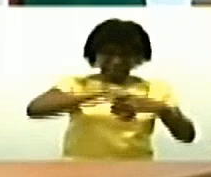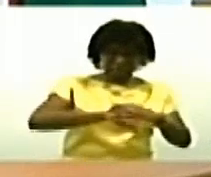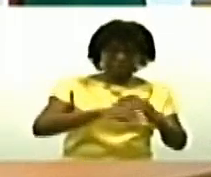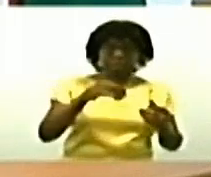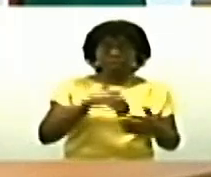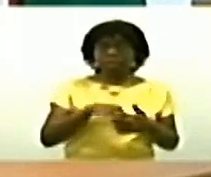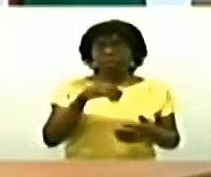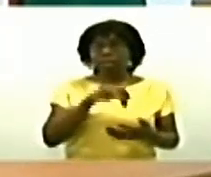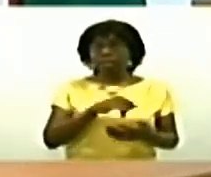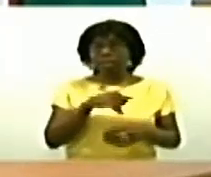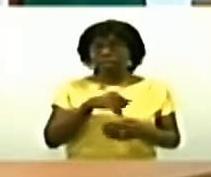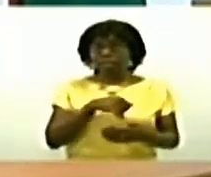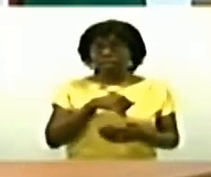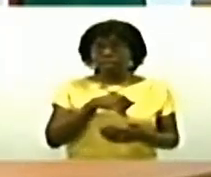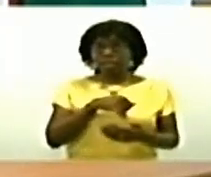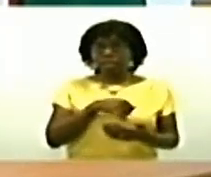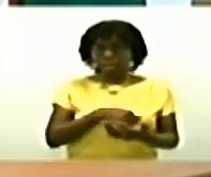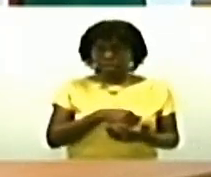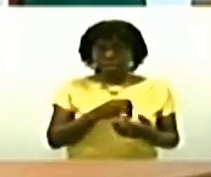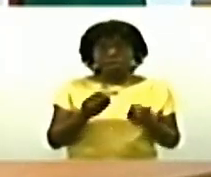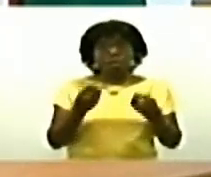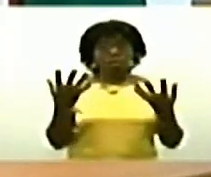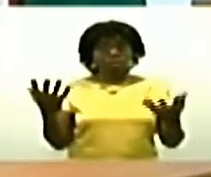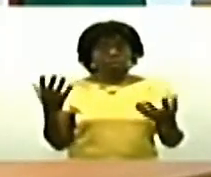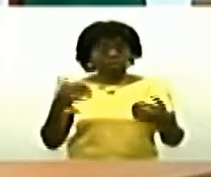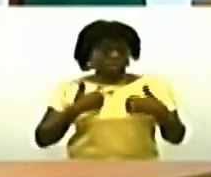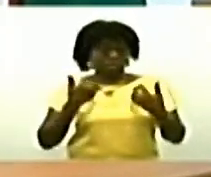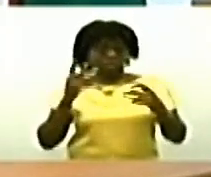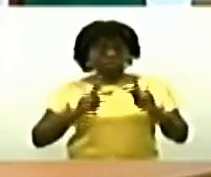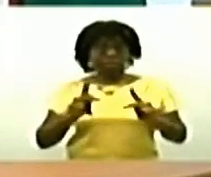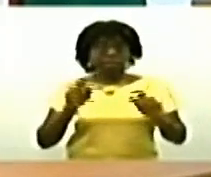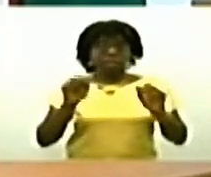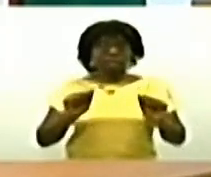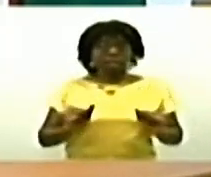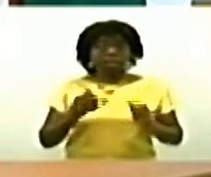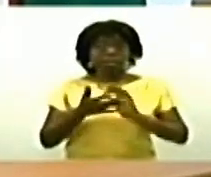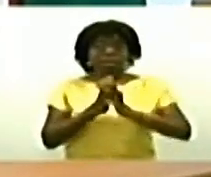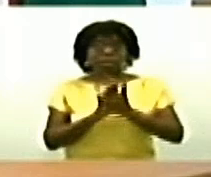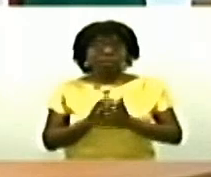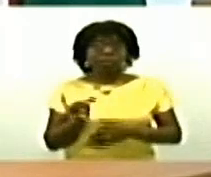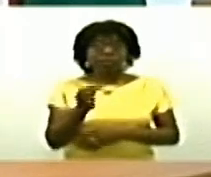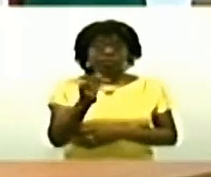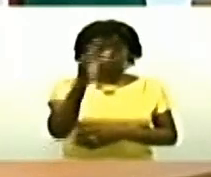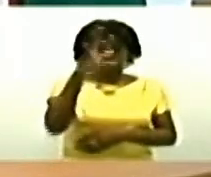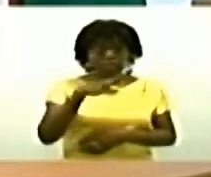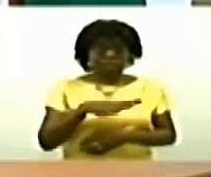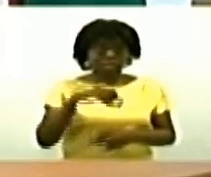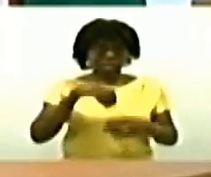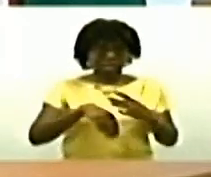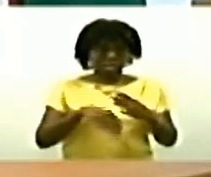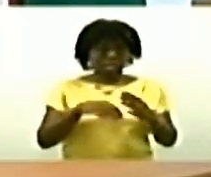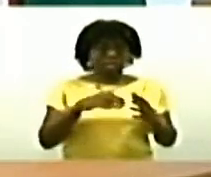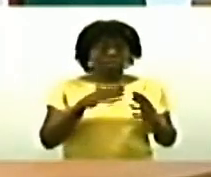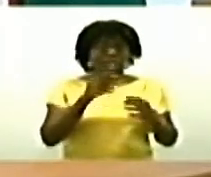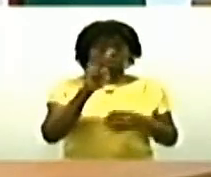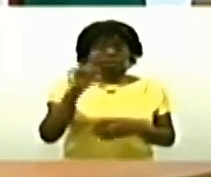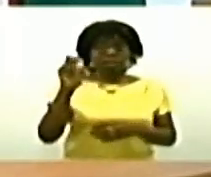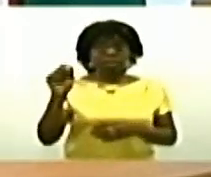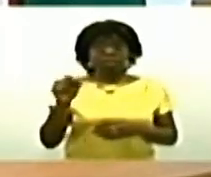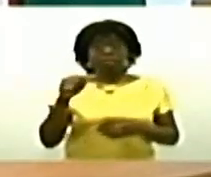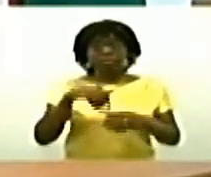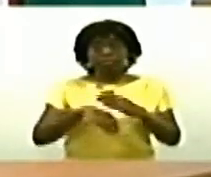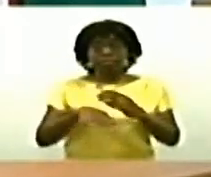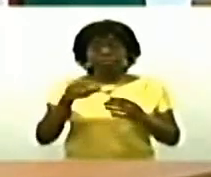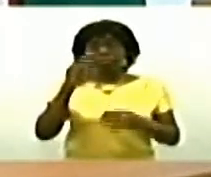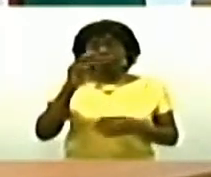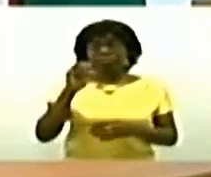A lot of the youngsters could become fishermen. It's big business. In the United States and Maine, the fishing business